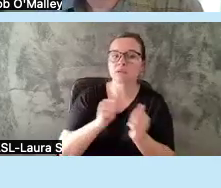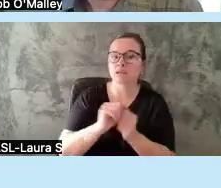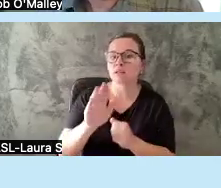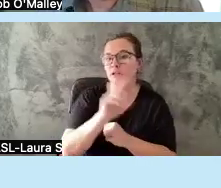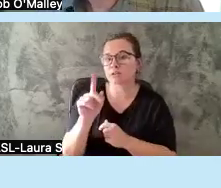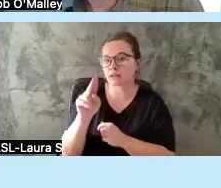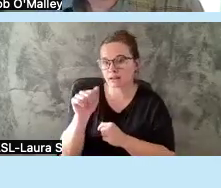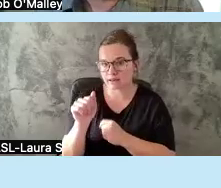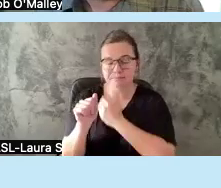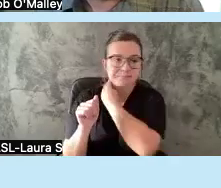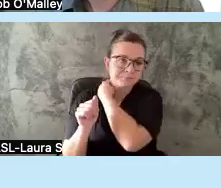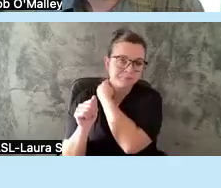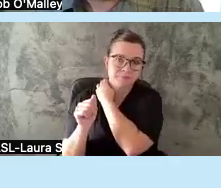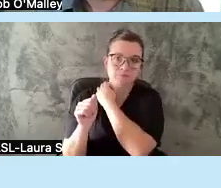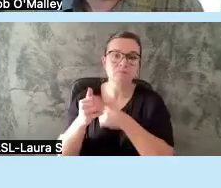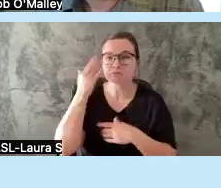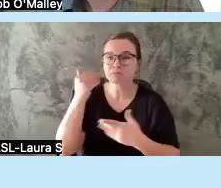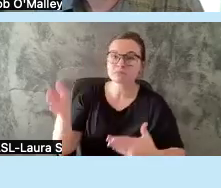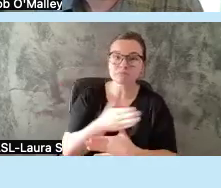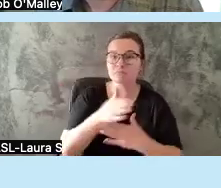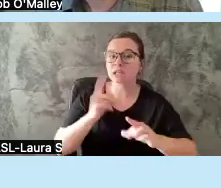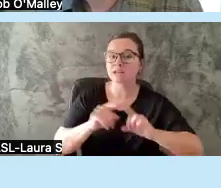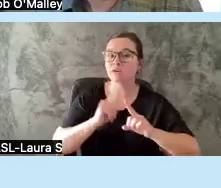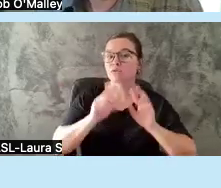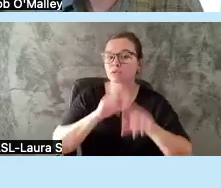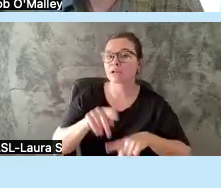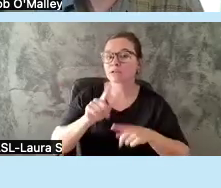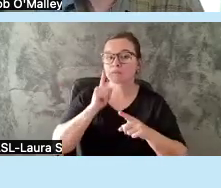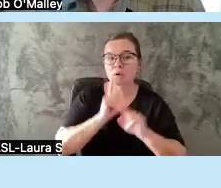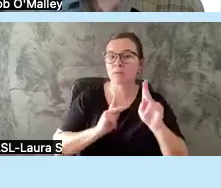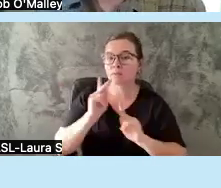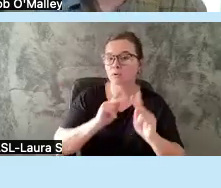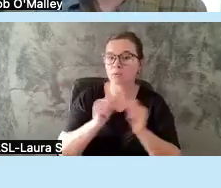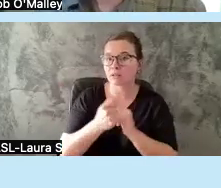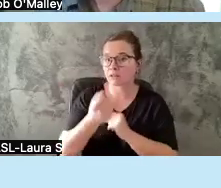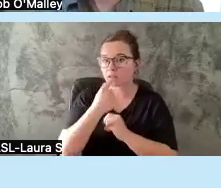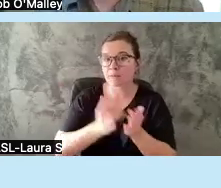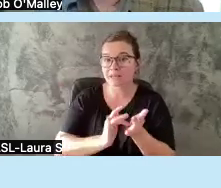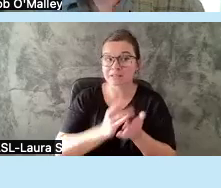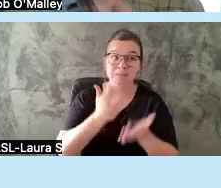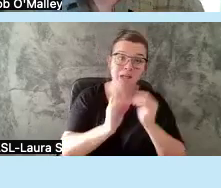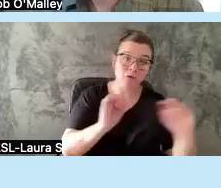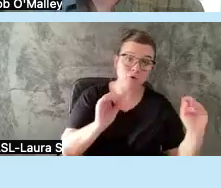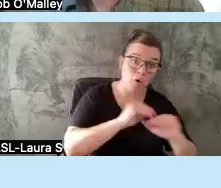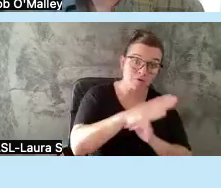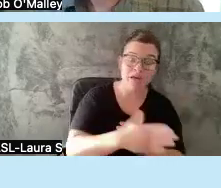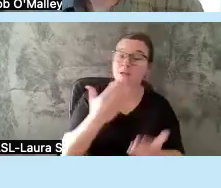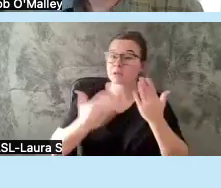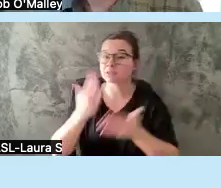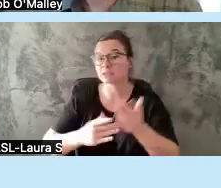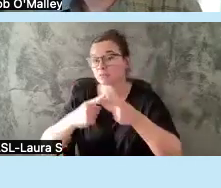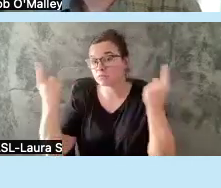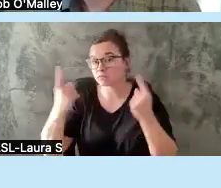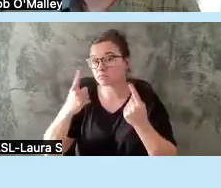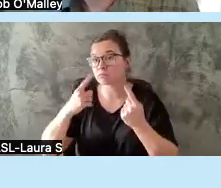And, because a range of reaction for a particular medication might have no effect, it might have some adverse effect, and it